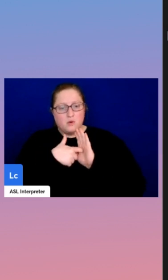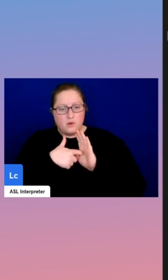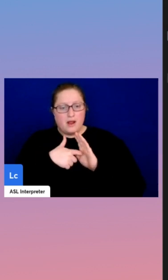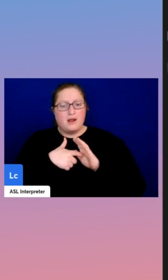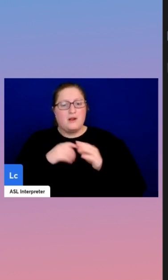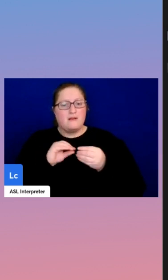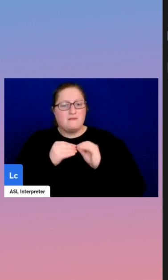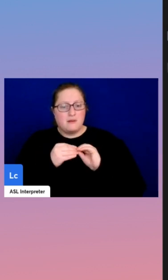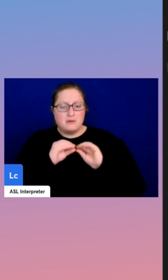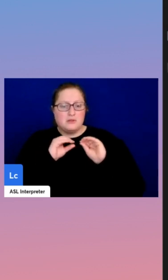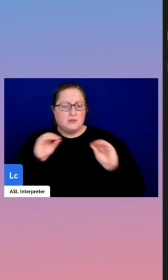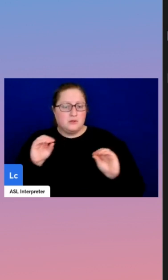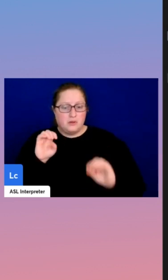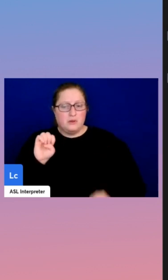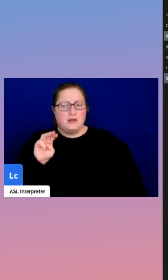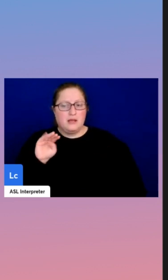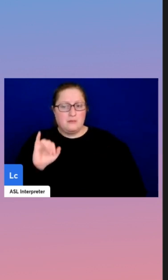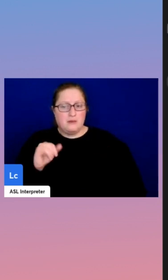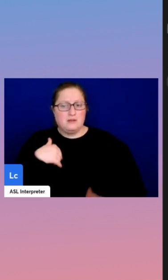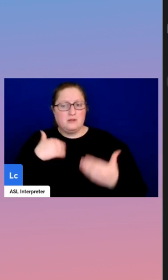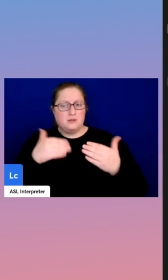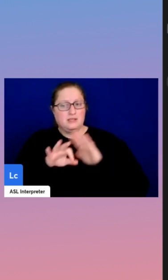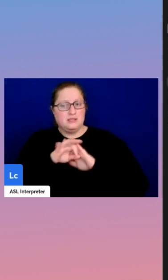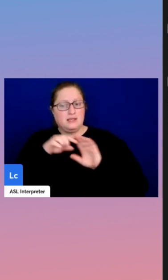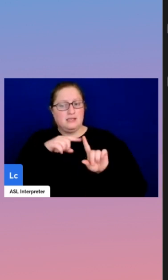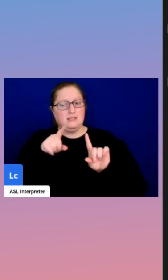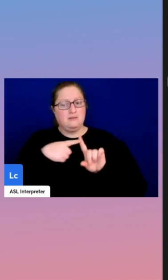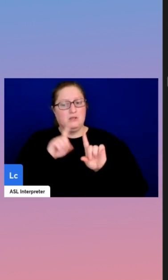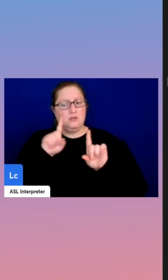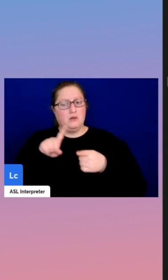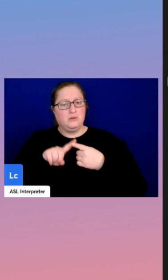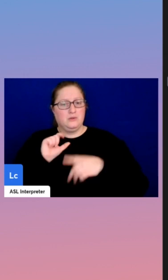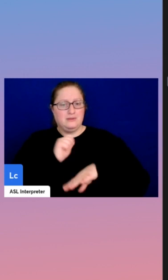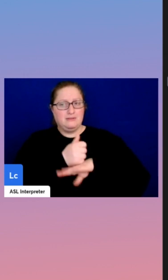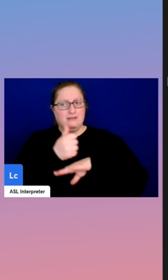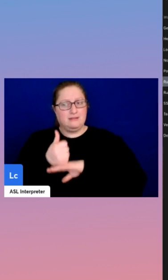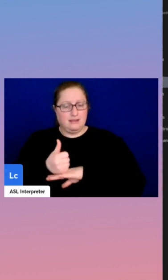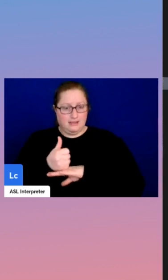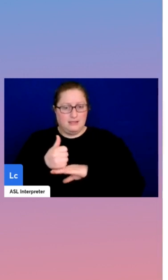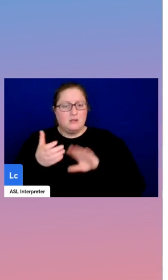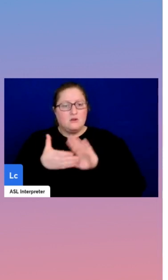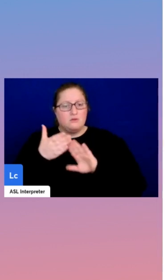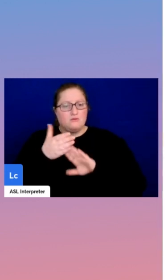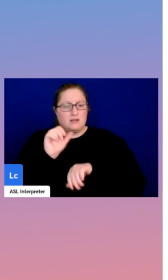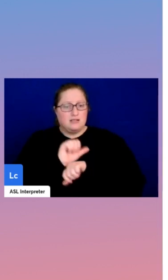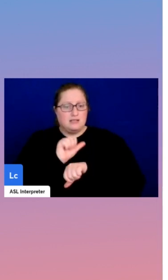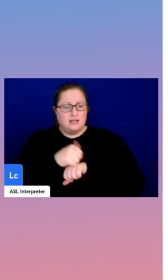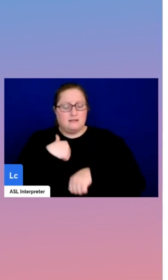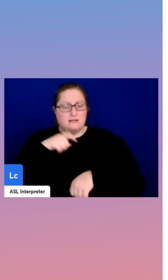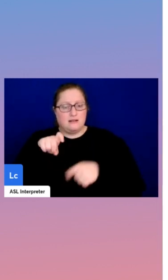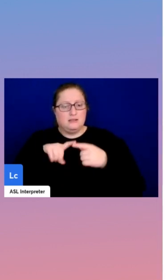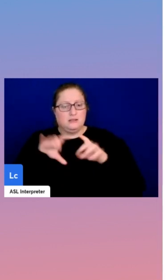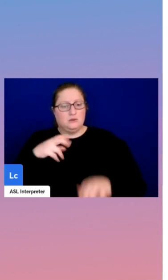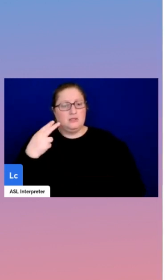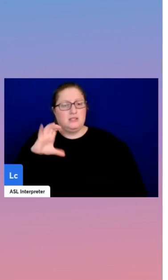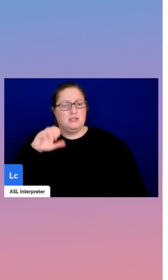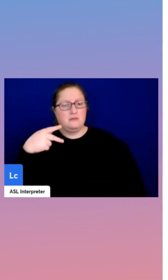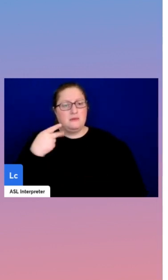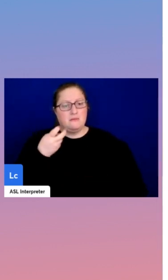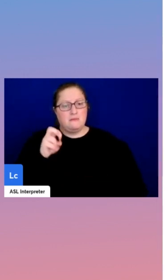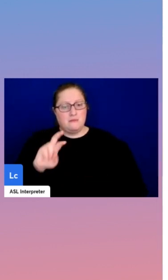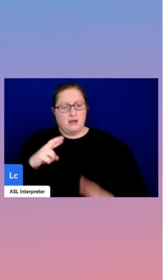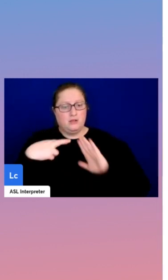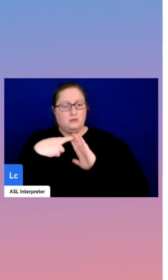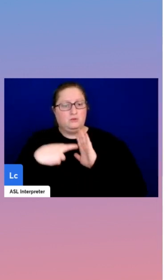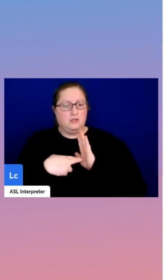things like that. So let us fix this first by going to settings and enabling the run task. So I'll add the HCP Packer Registry